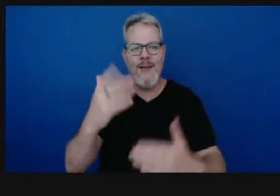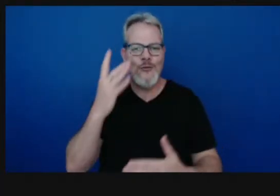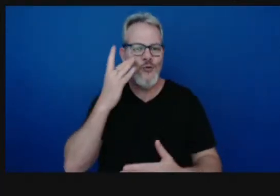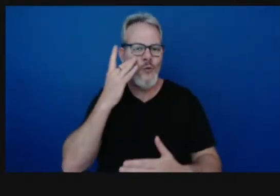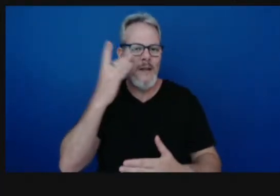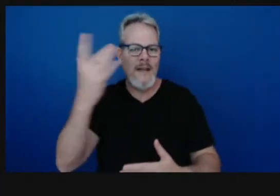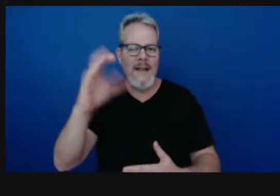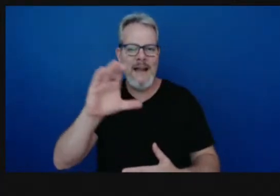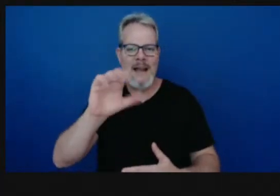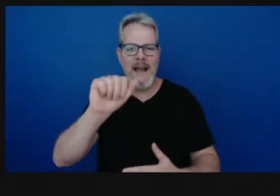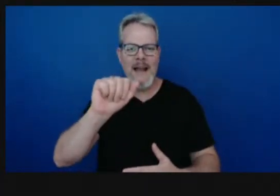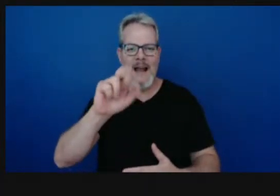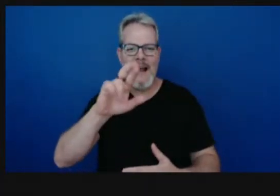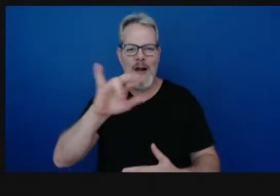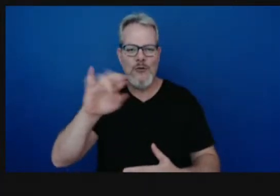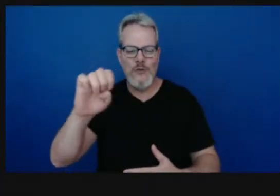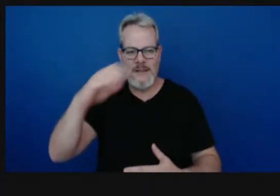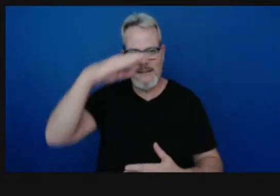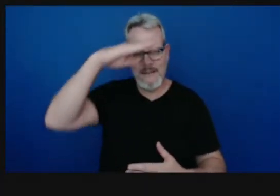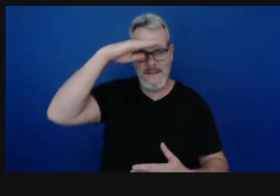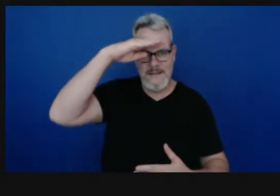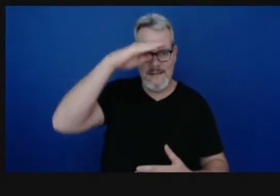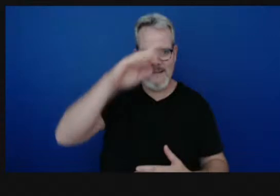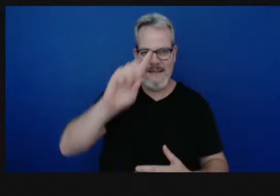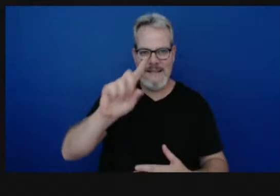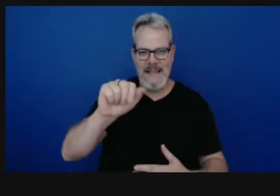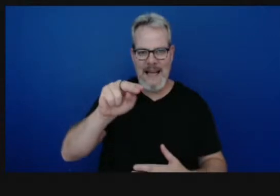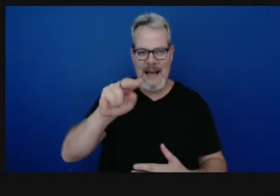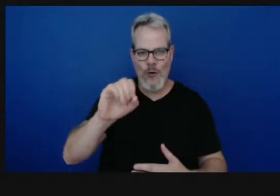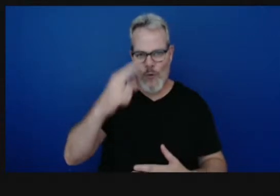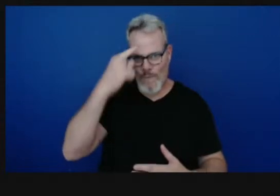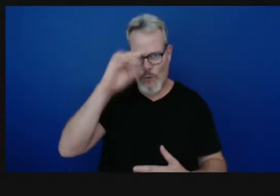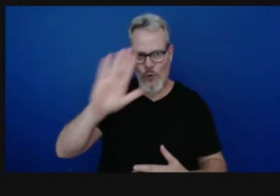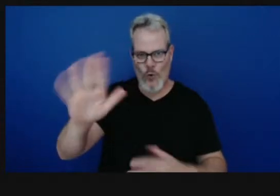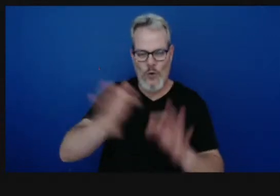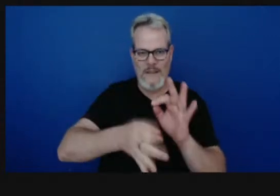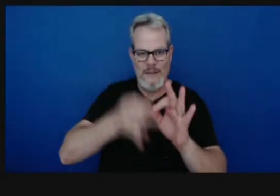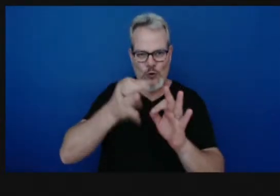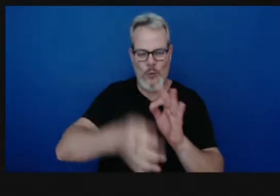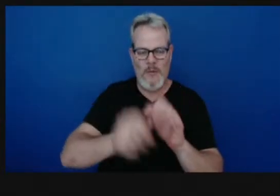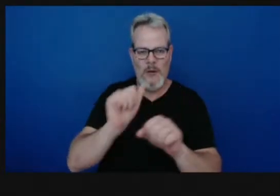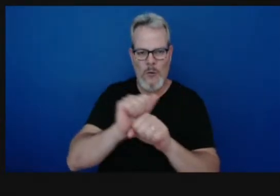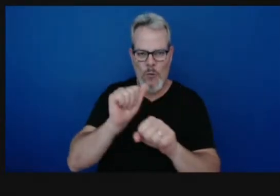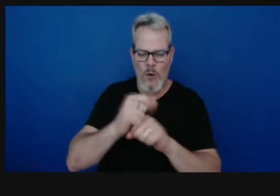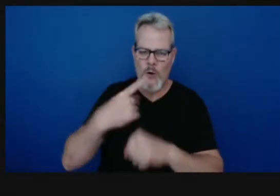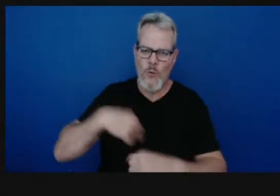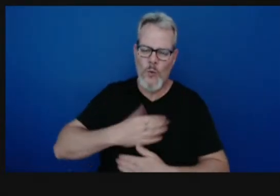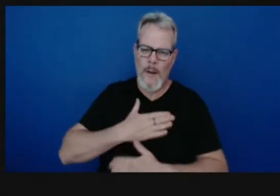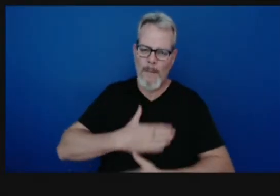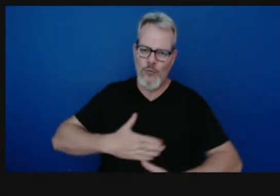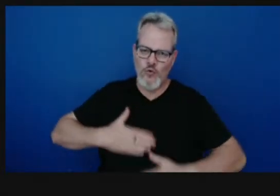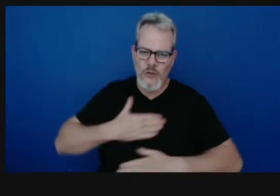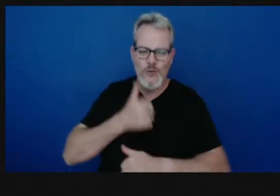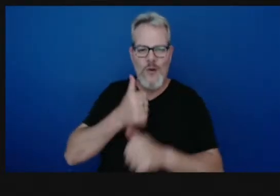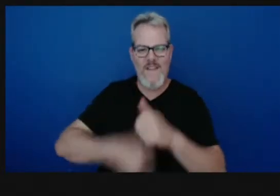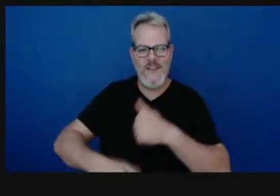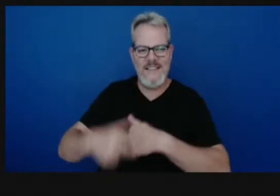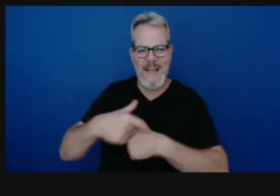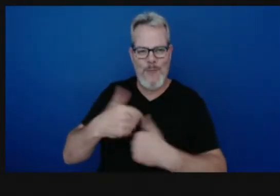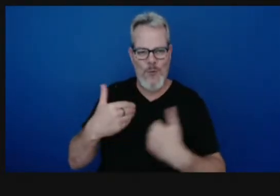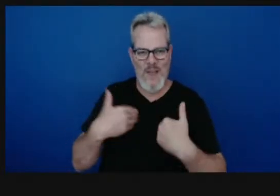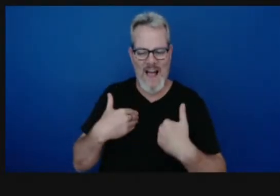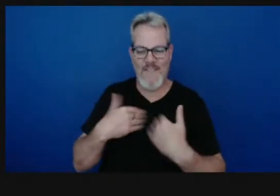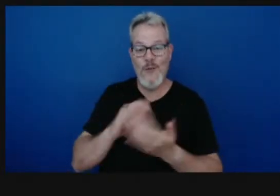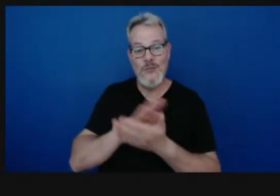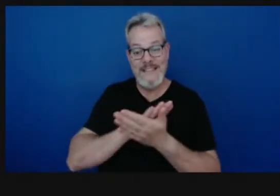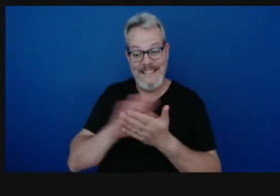your ASL work. Appreciate you guys whenever we can get you. It was nice to learn a sign for. Let's